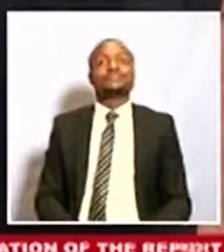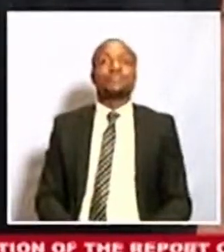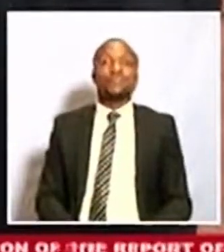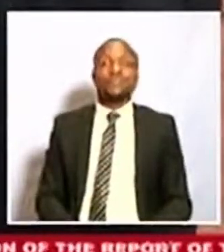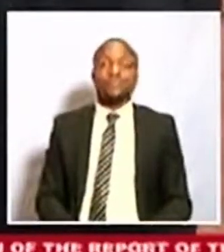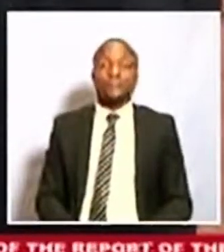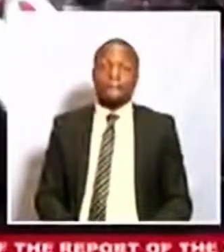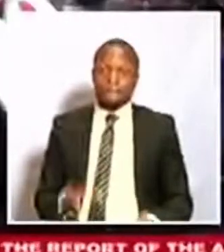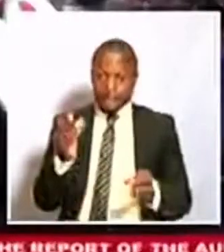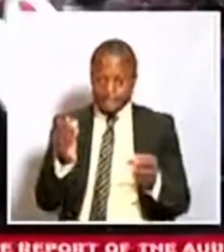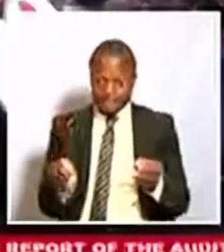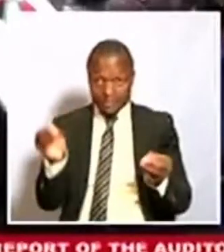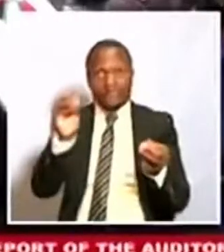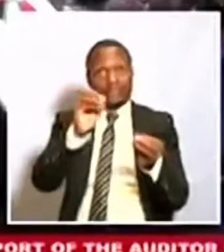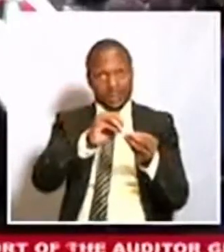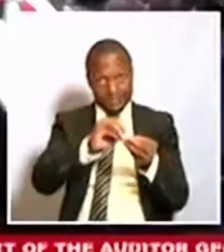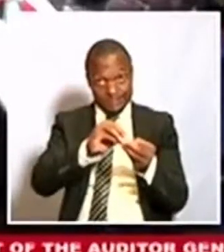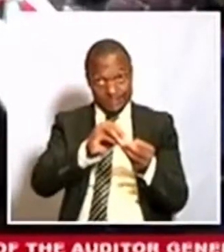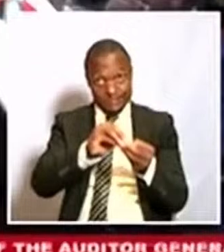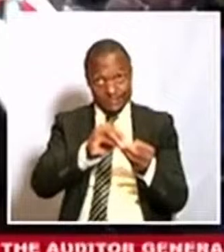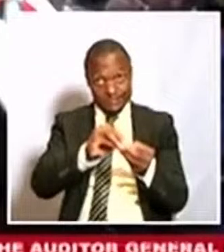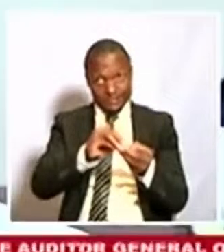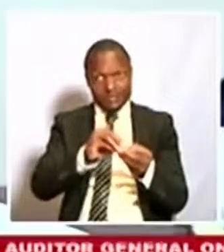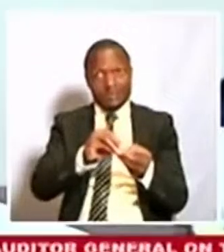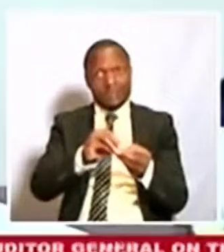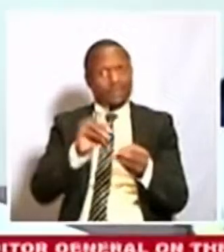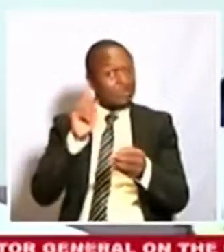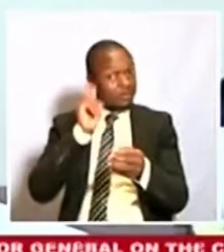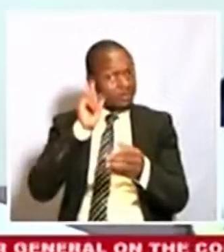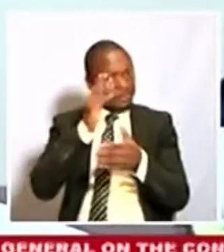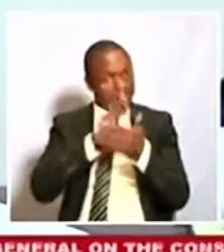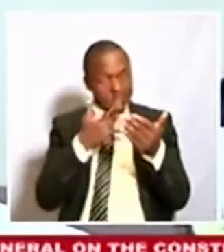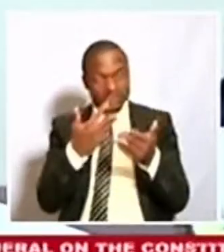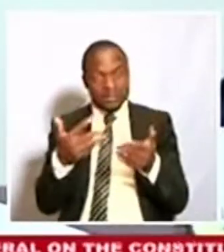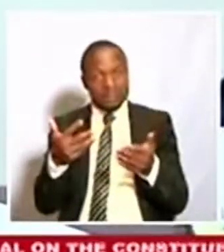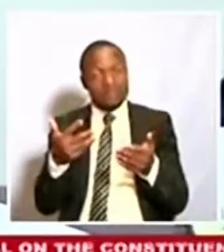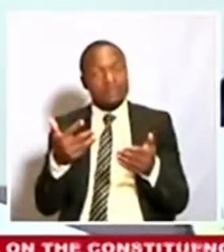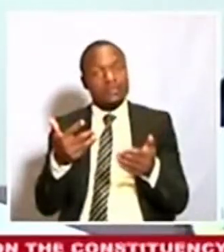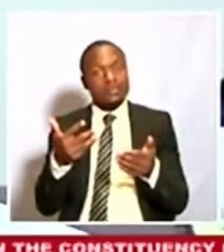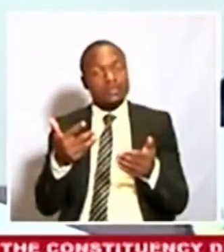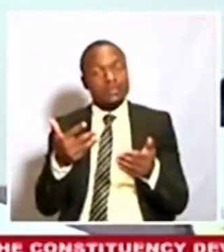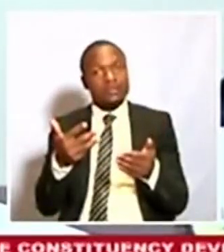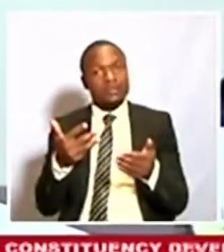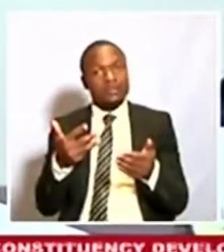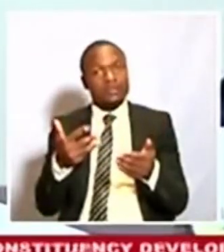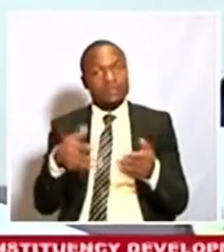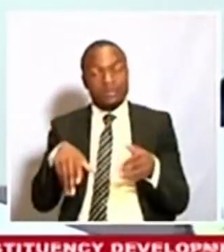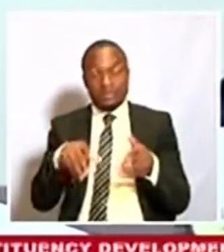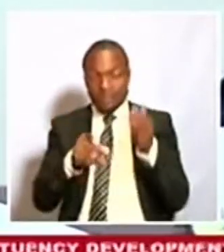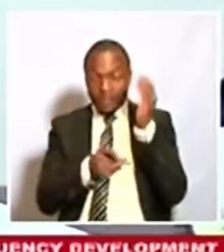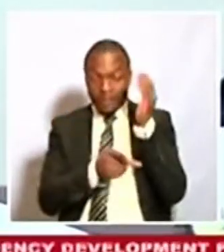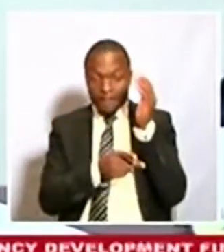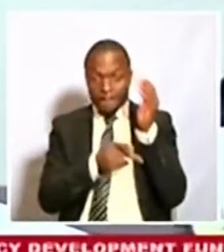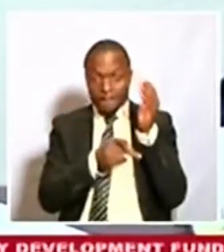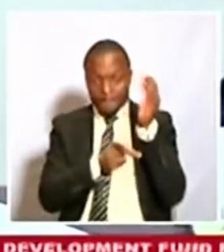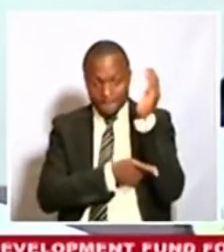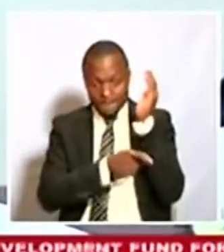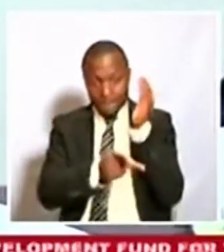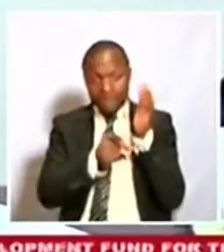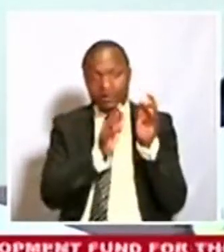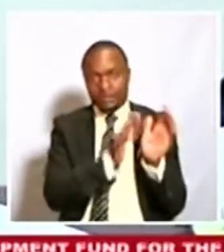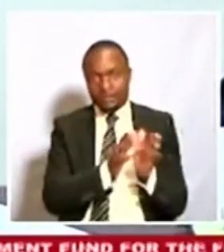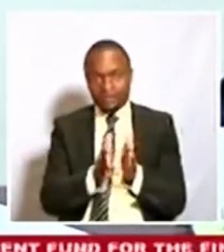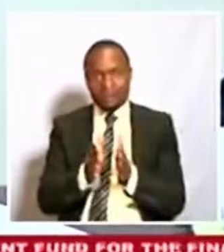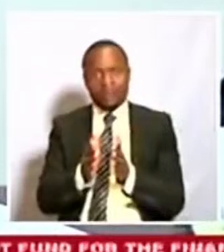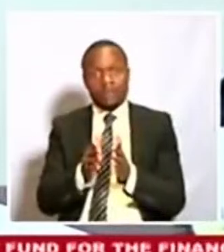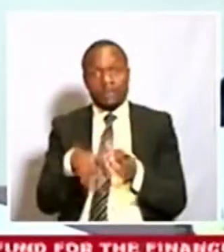Just in addition, we could hear something maybe from the planning department in terms